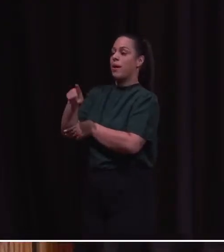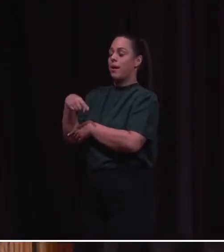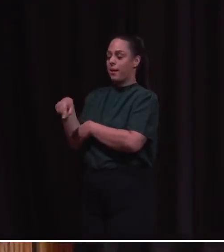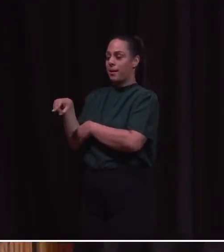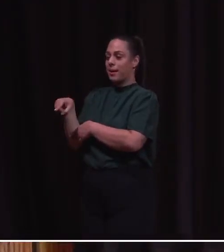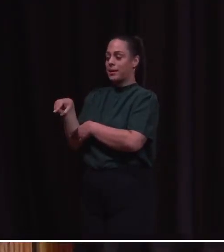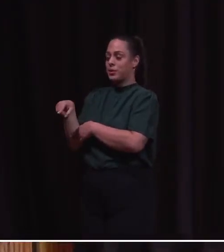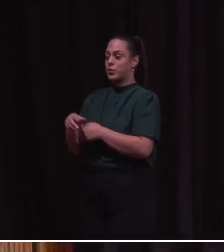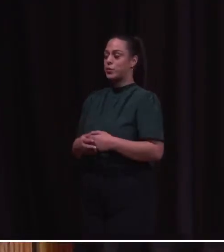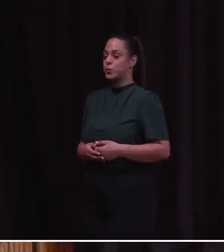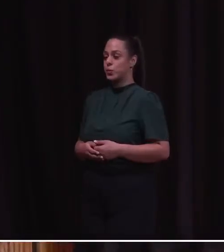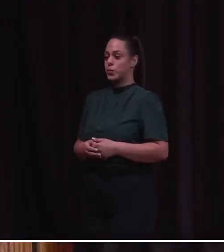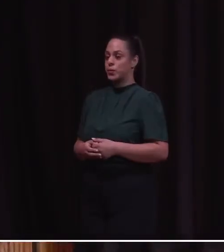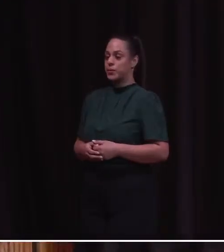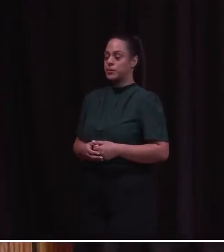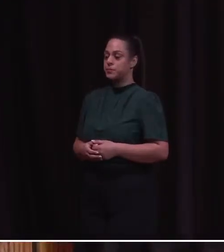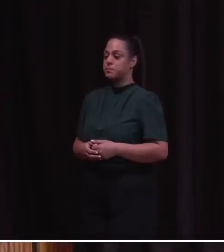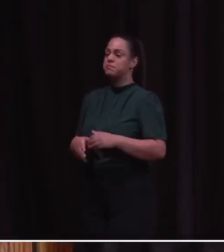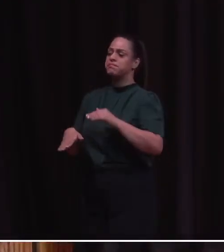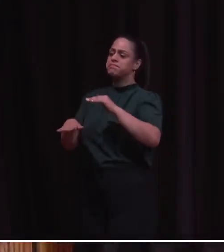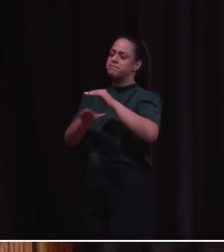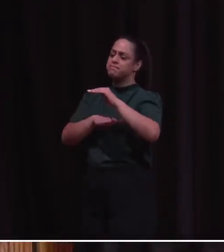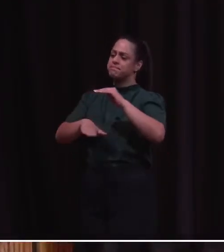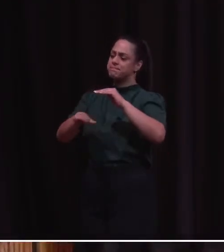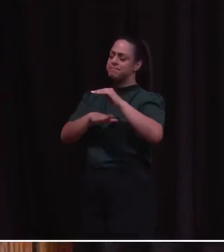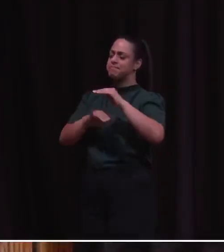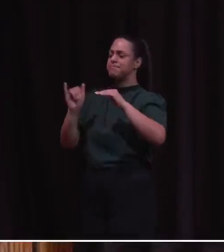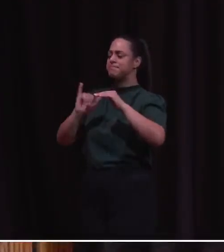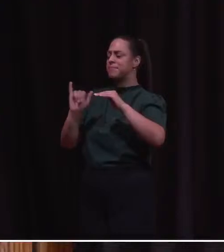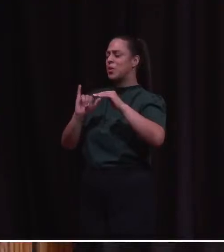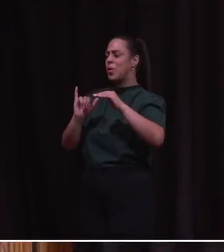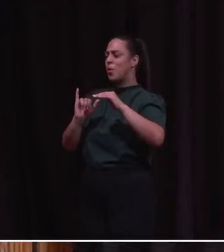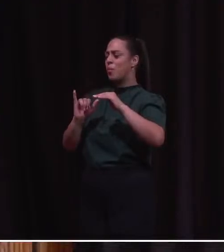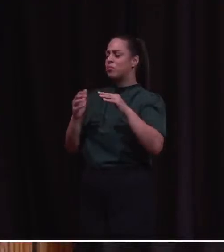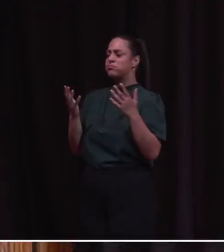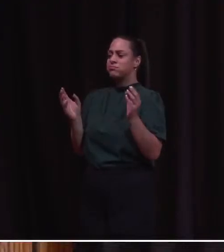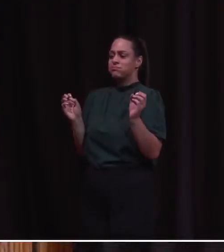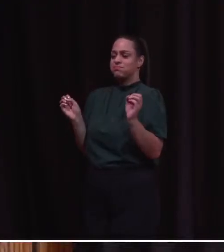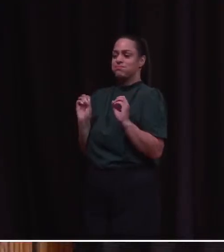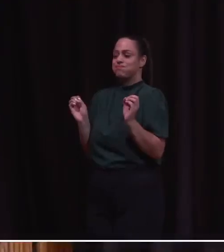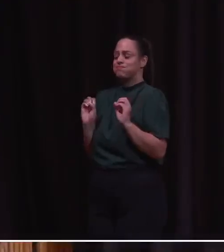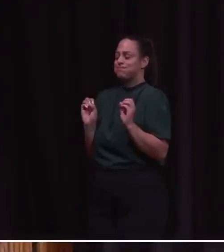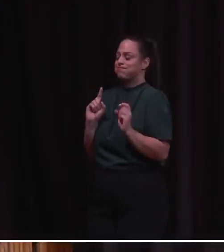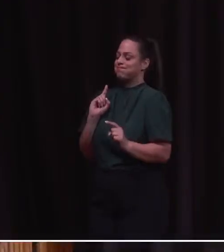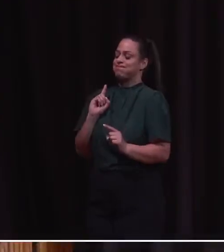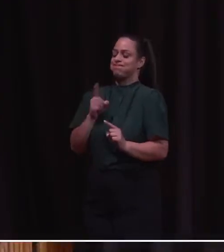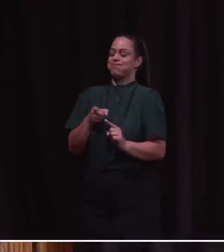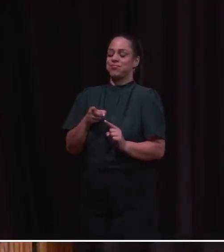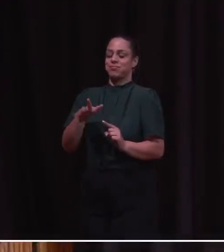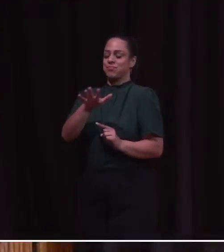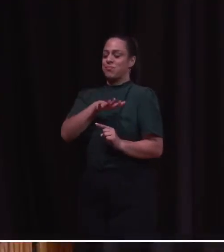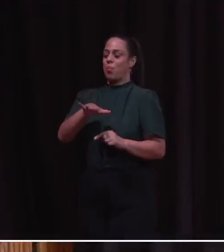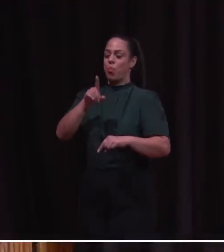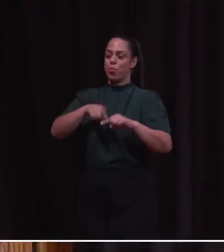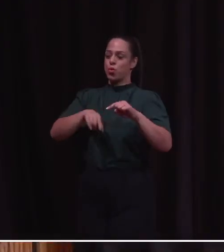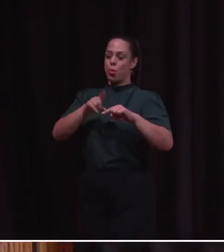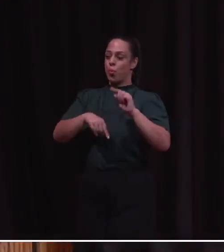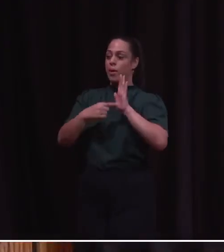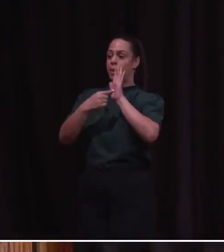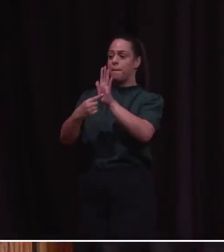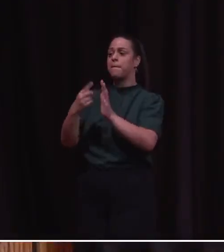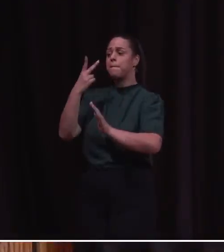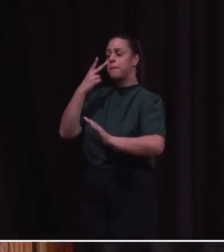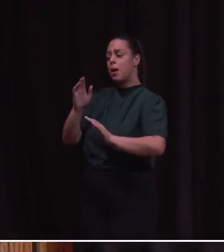of non-being. I think of the Palestinian child at this moment as the